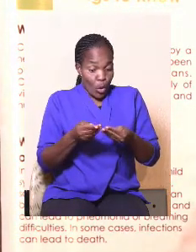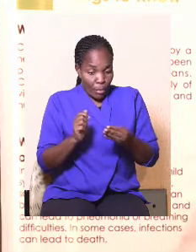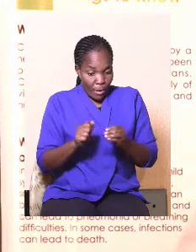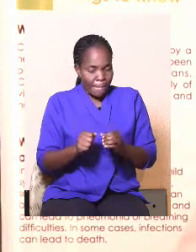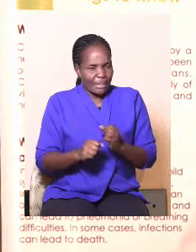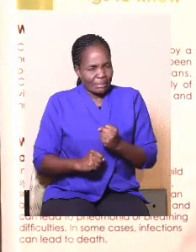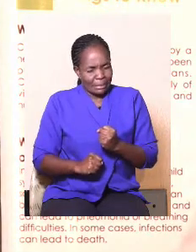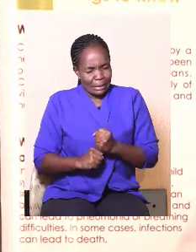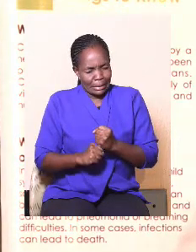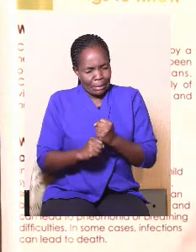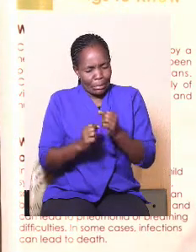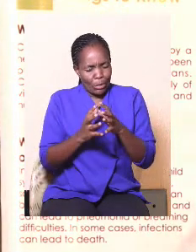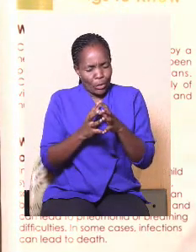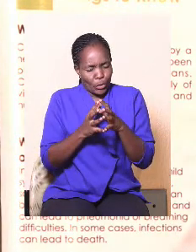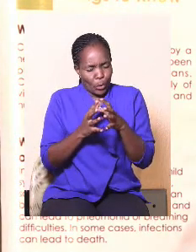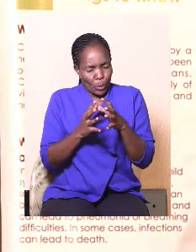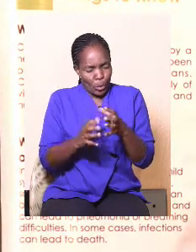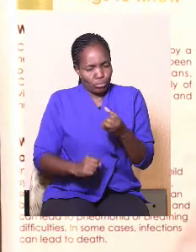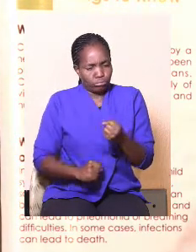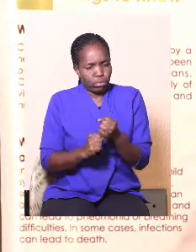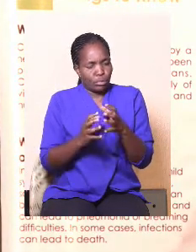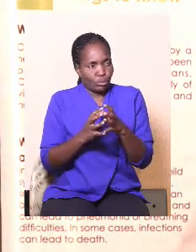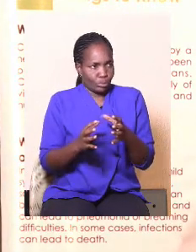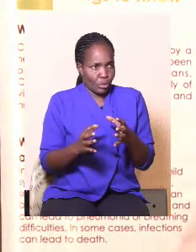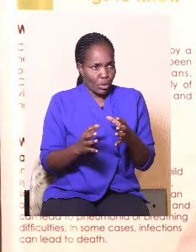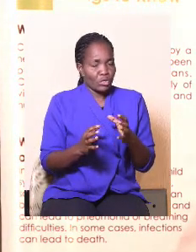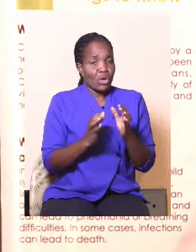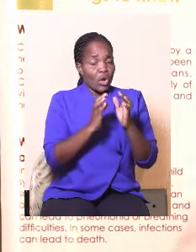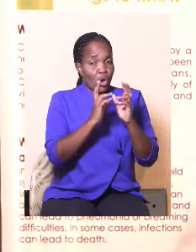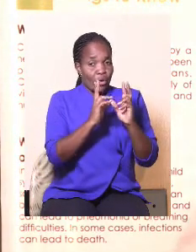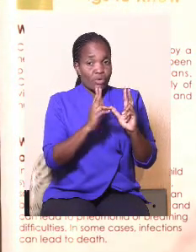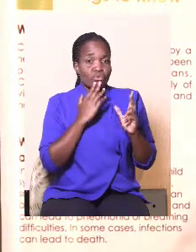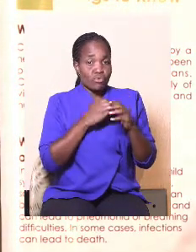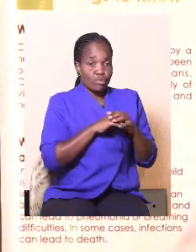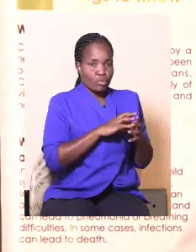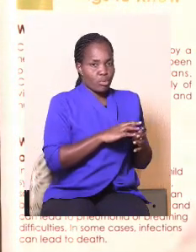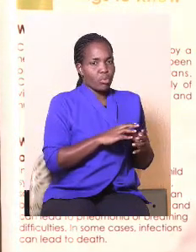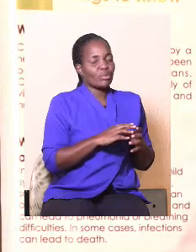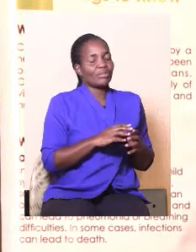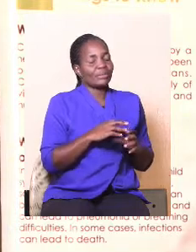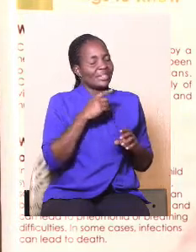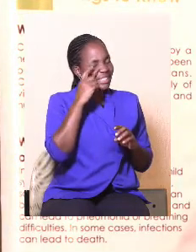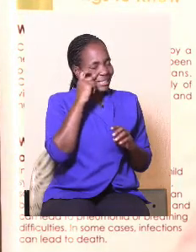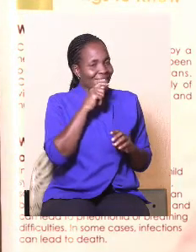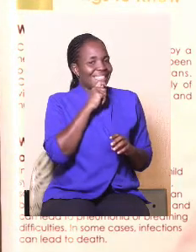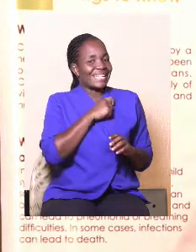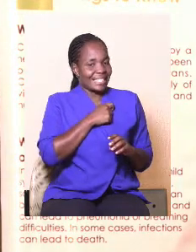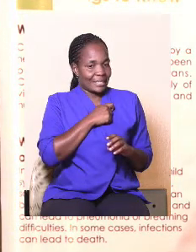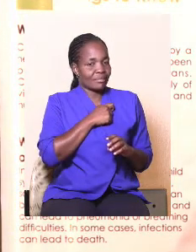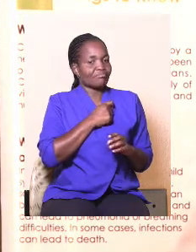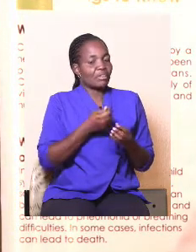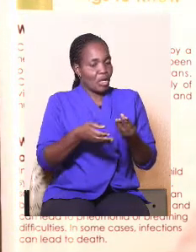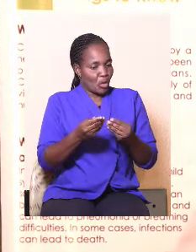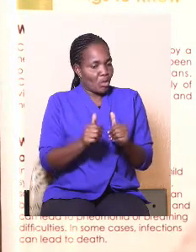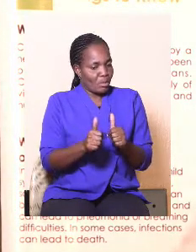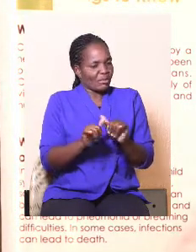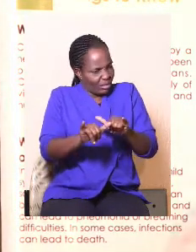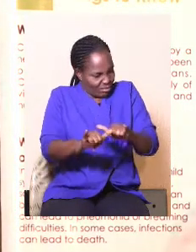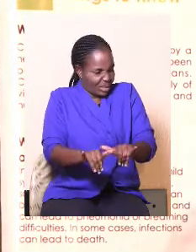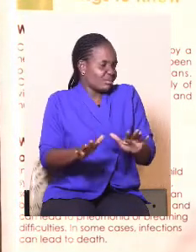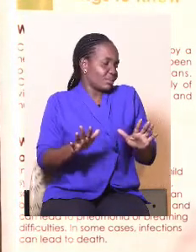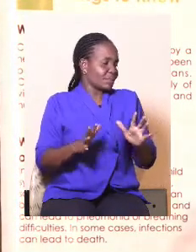economy prudently, there won't be any reasons to run away. And secondly, I also don't know whether it's really prudent to run away, because the